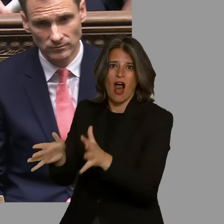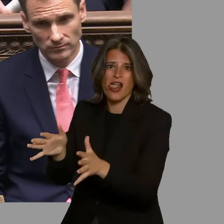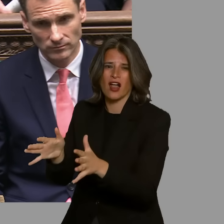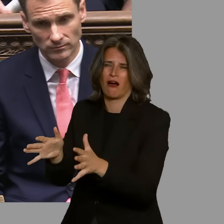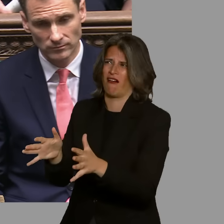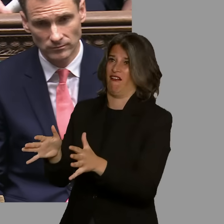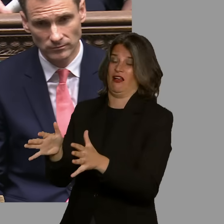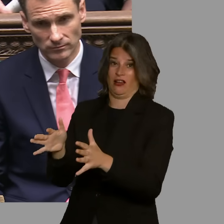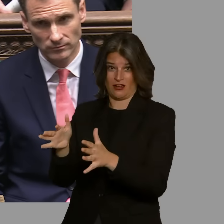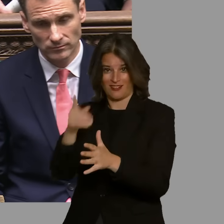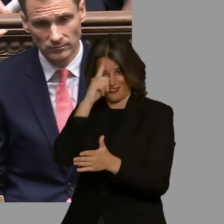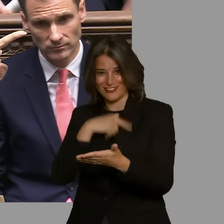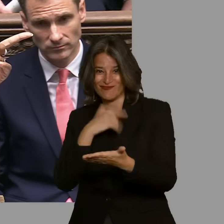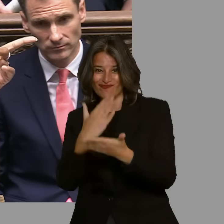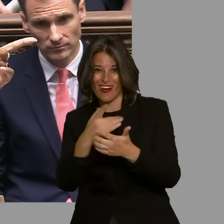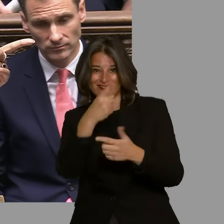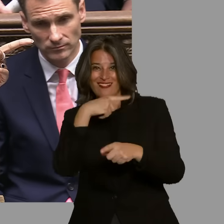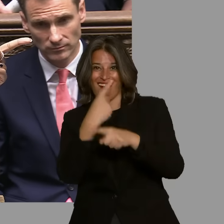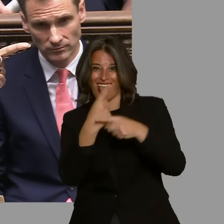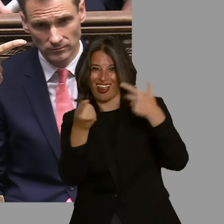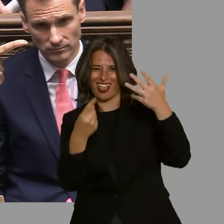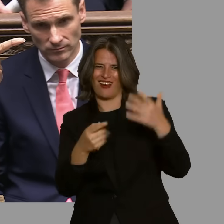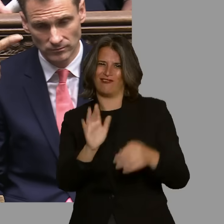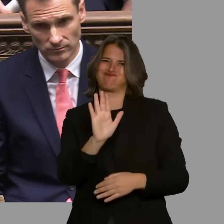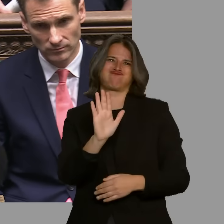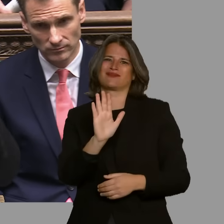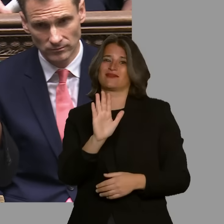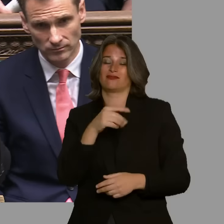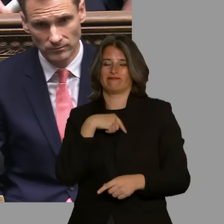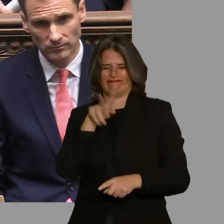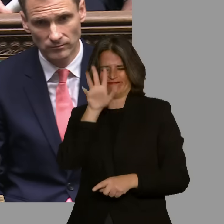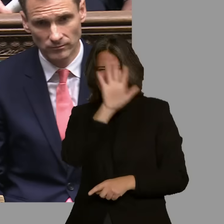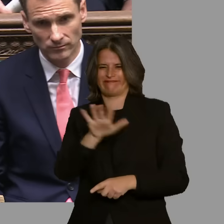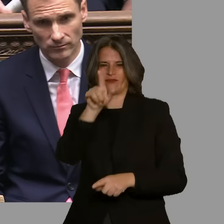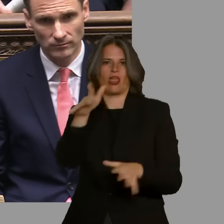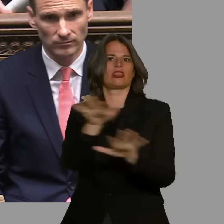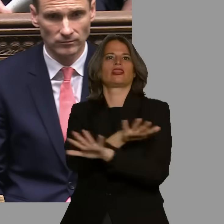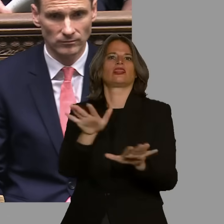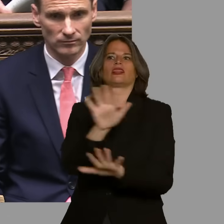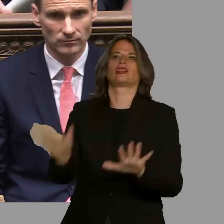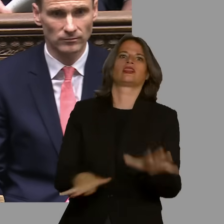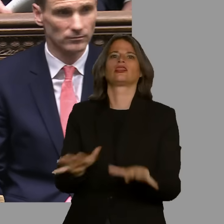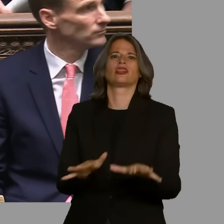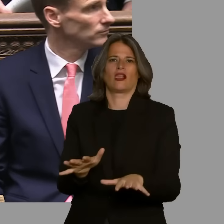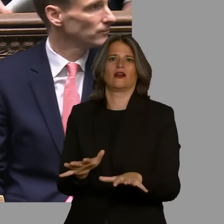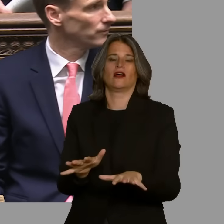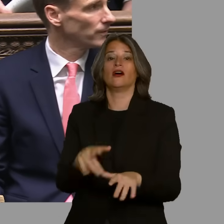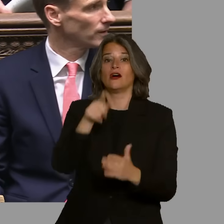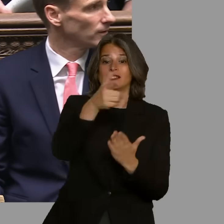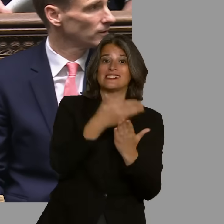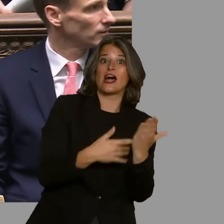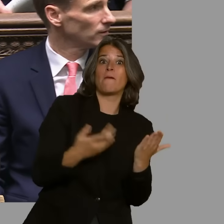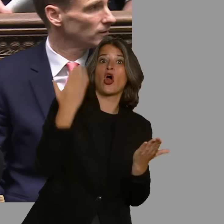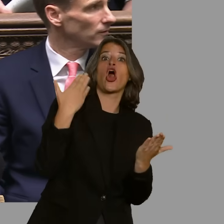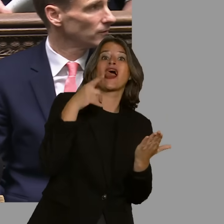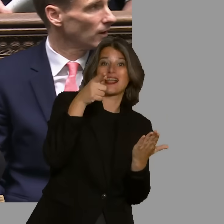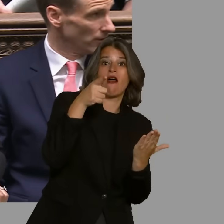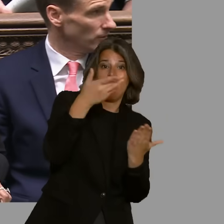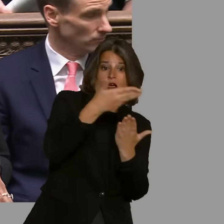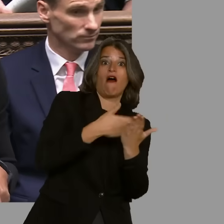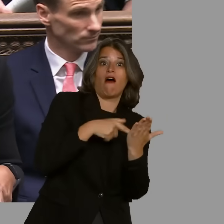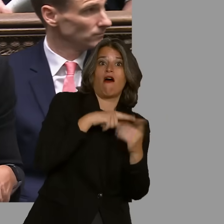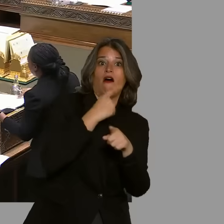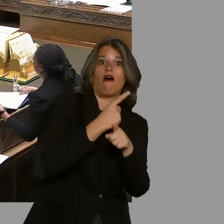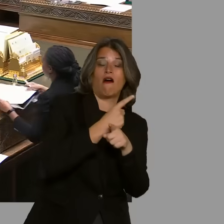will the Prime Minister publish today not just the government witness statements, but also the meeting minutes and all of the correspondence that he had with